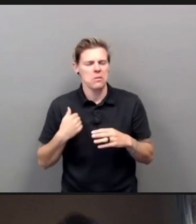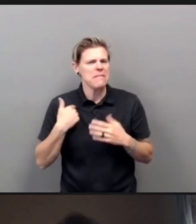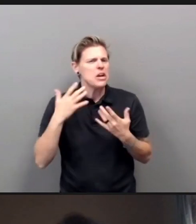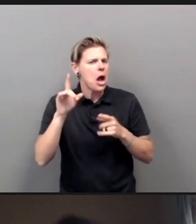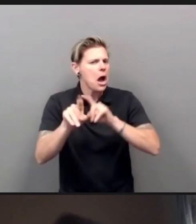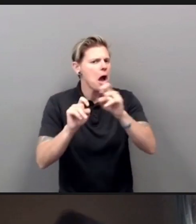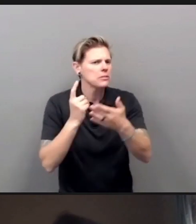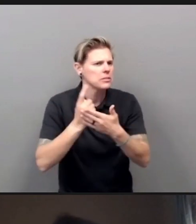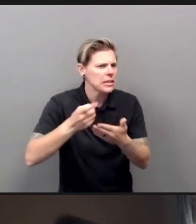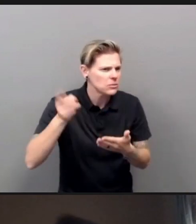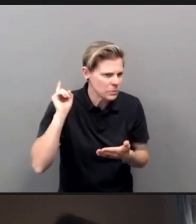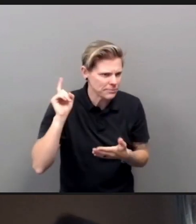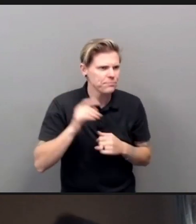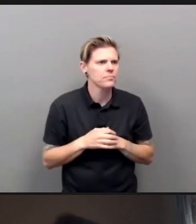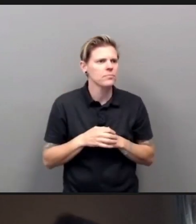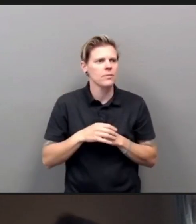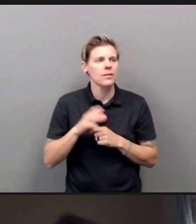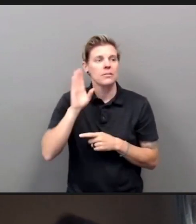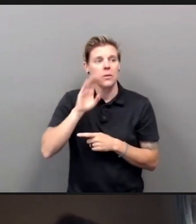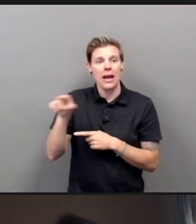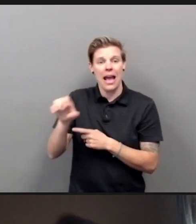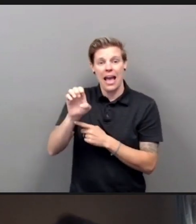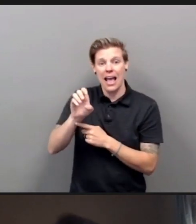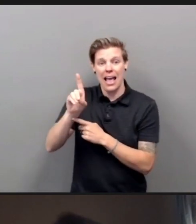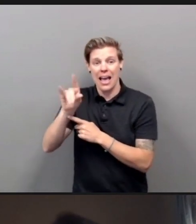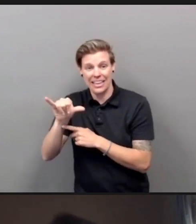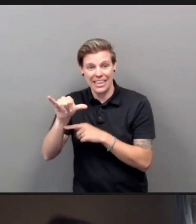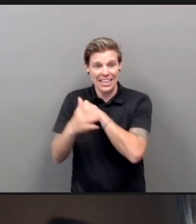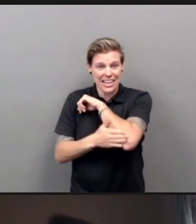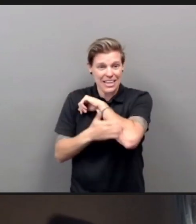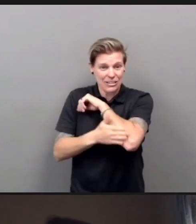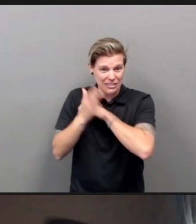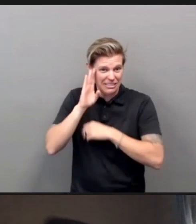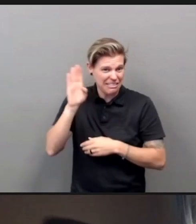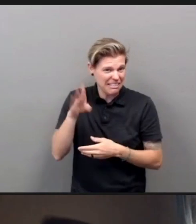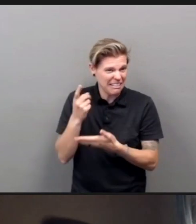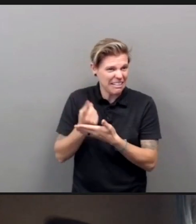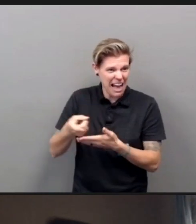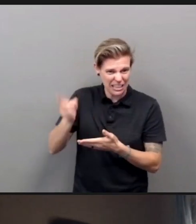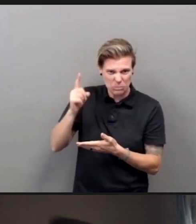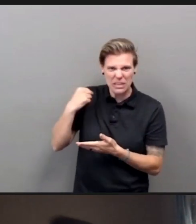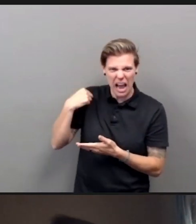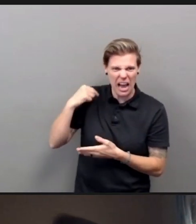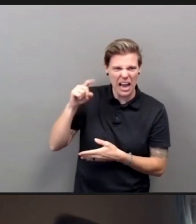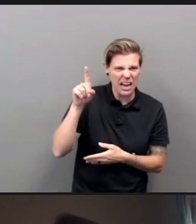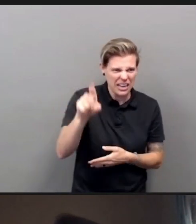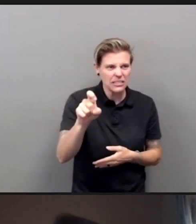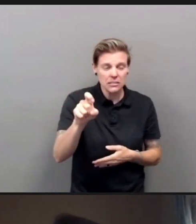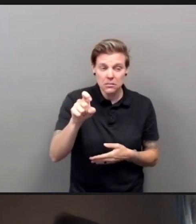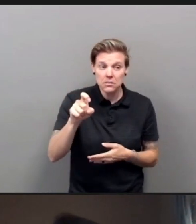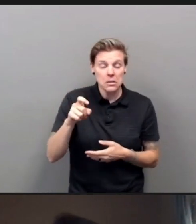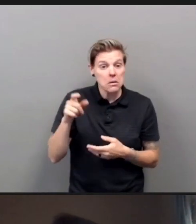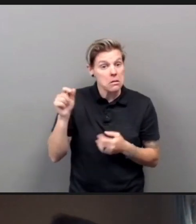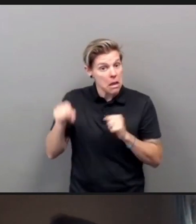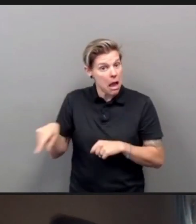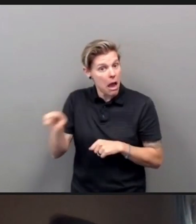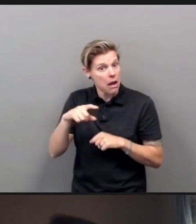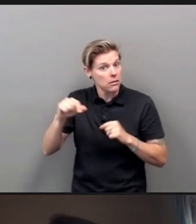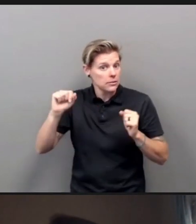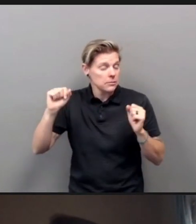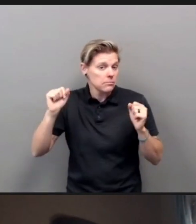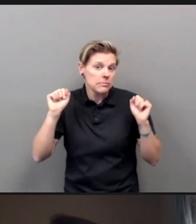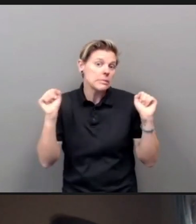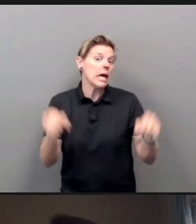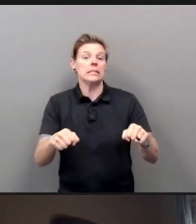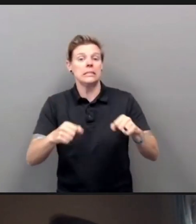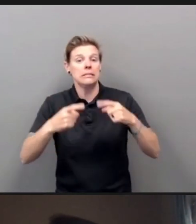County could obtain a vaccination, a full vaccination rate. Let me back up here and say